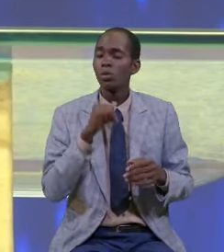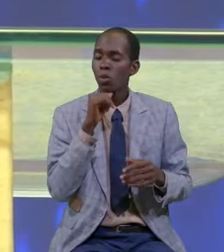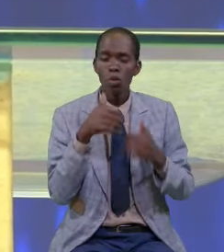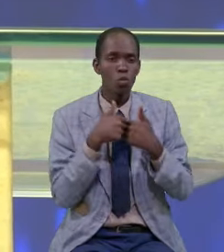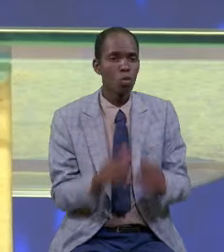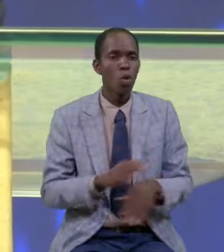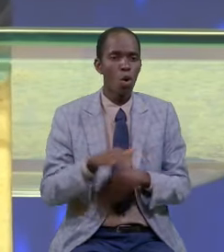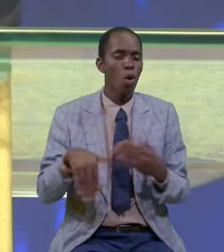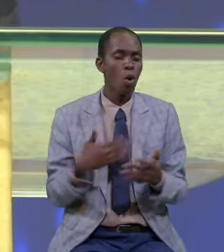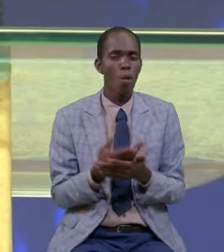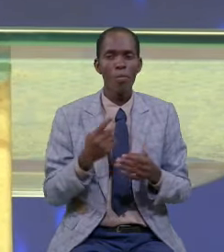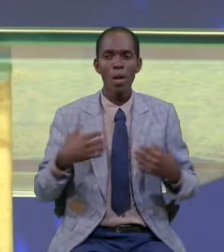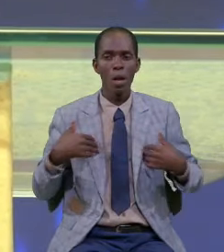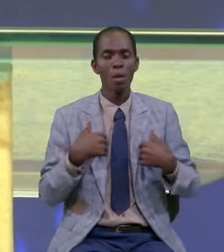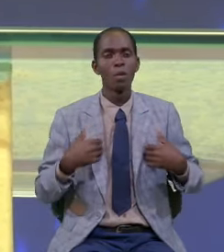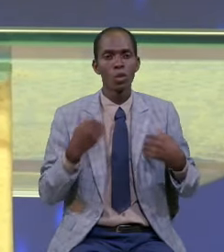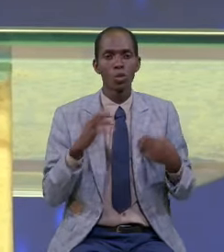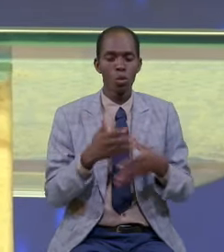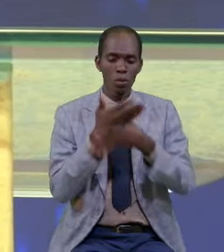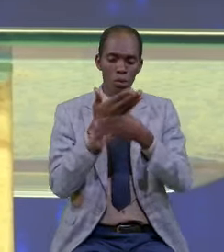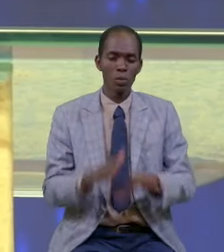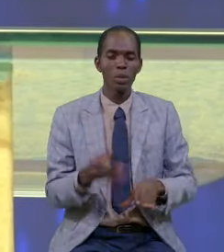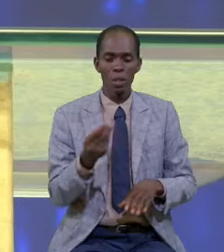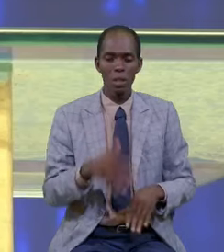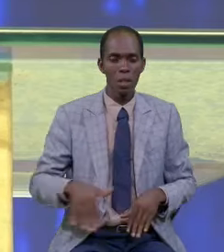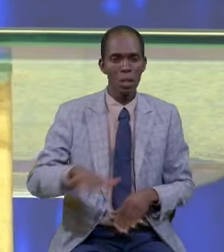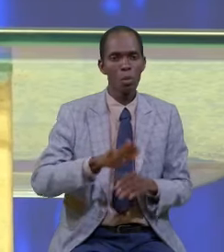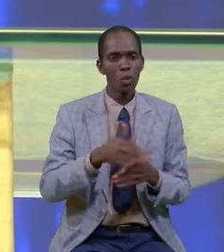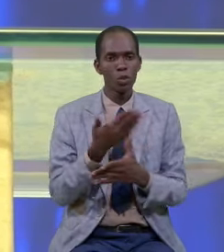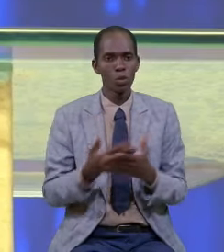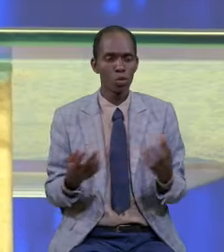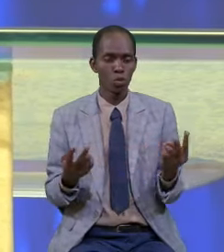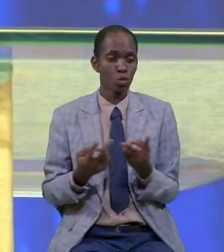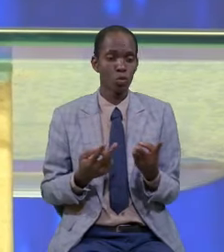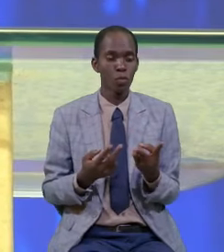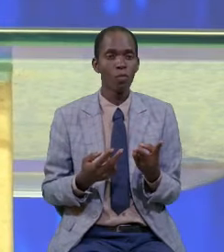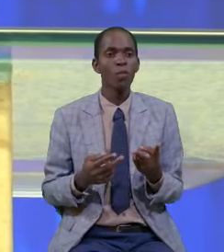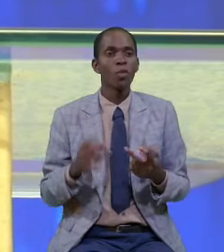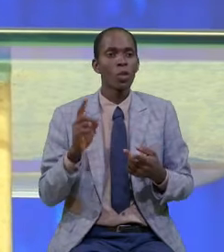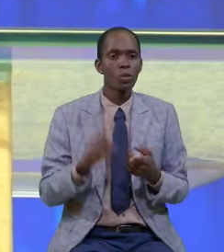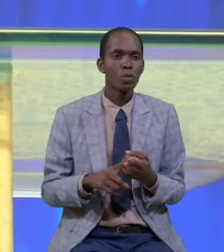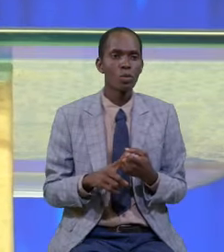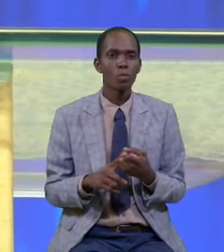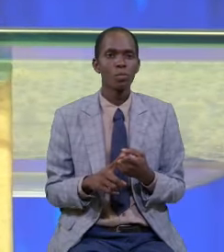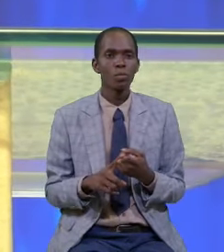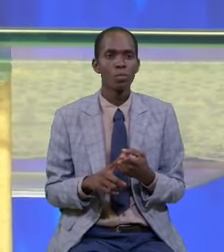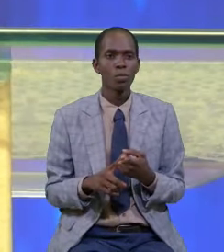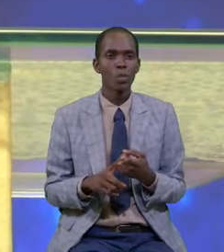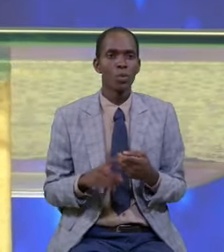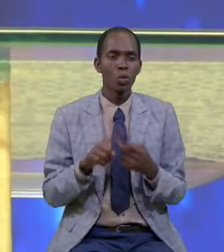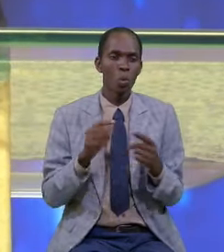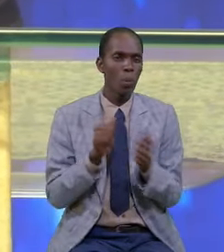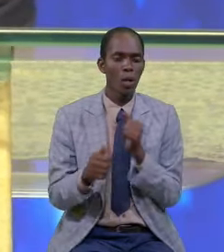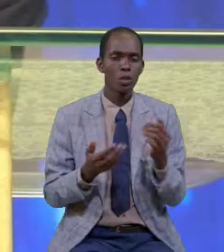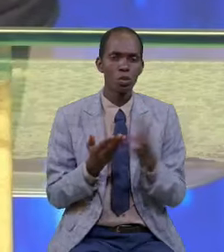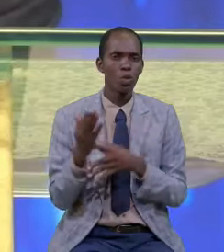So they divided the land between them to pass throughout it. And